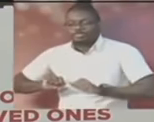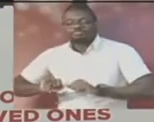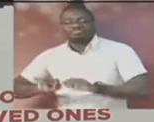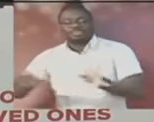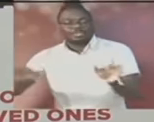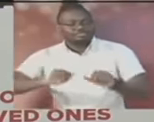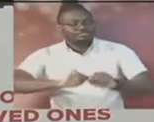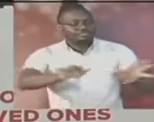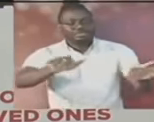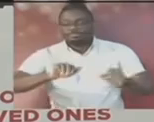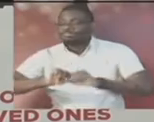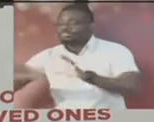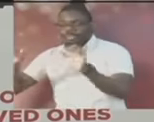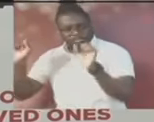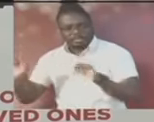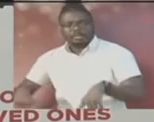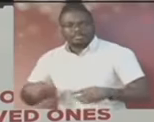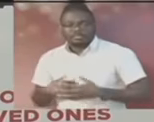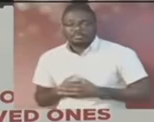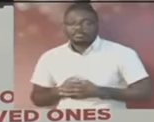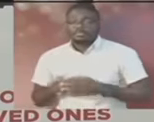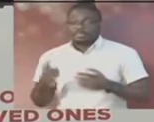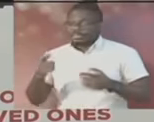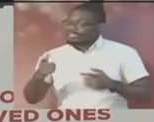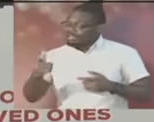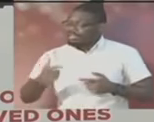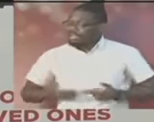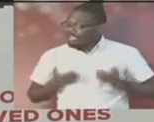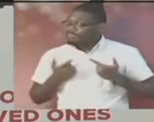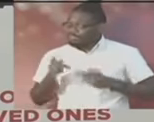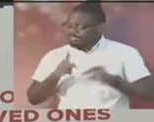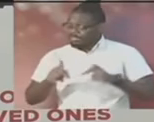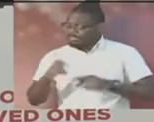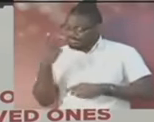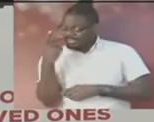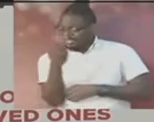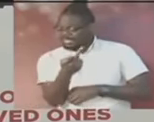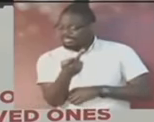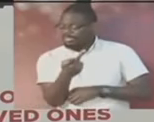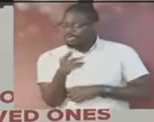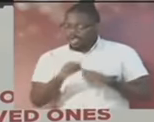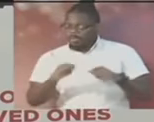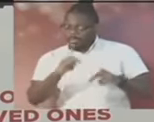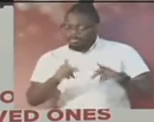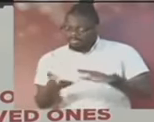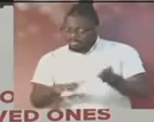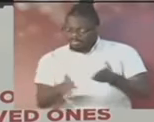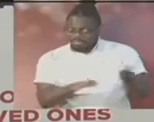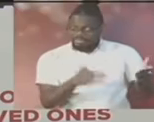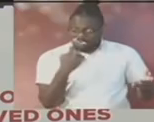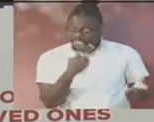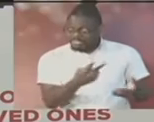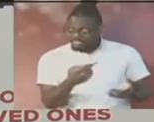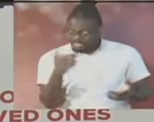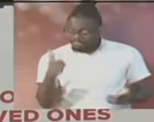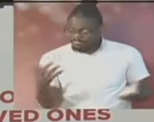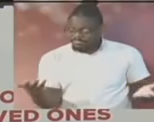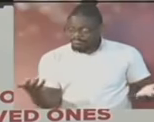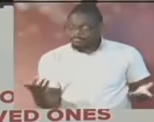COVID-19. Young people, we are seeing deaths, and sudden deaths, from the 30s